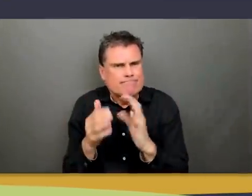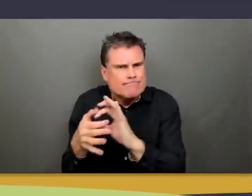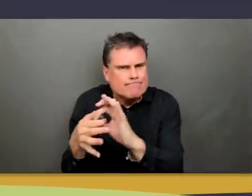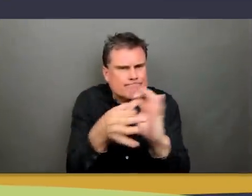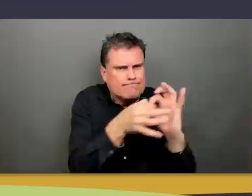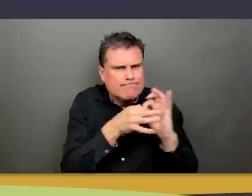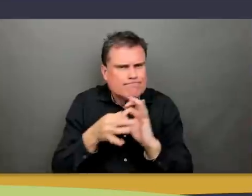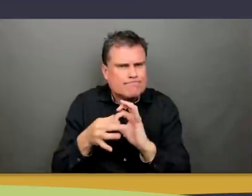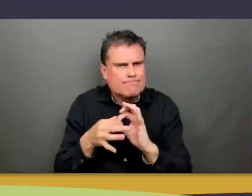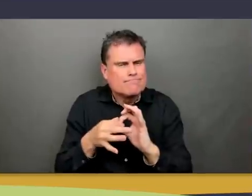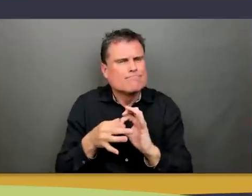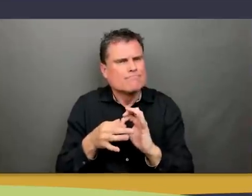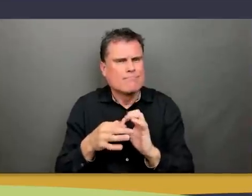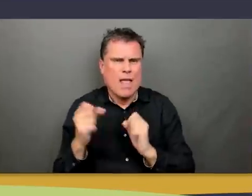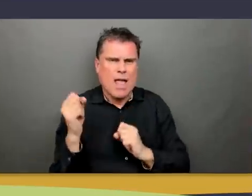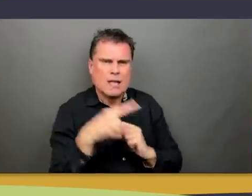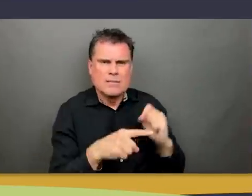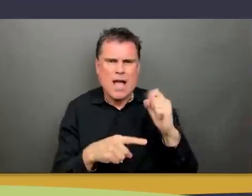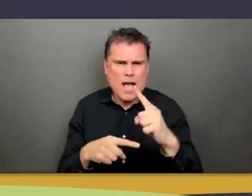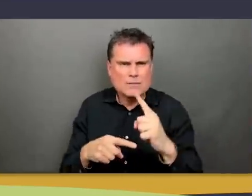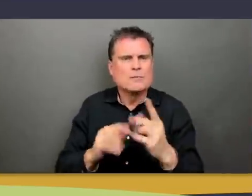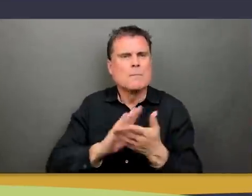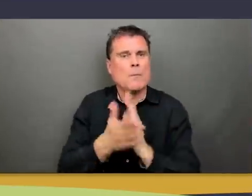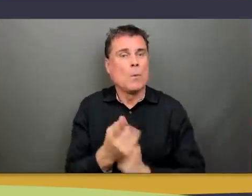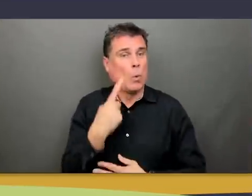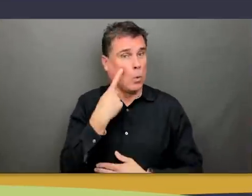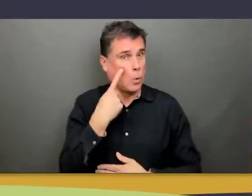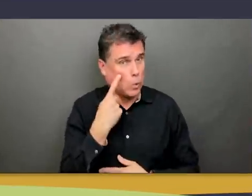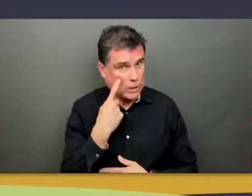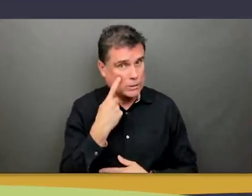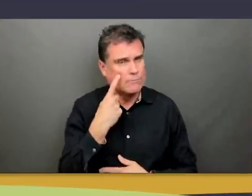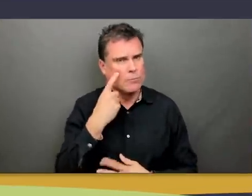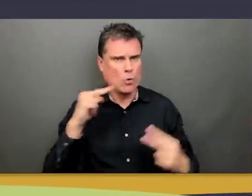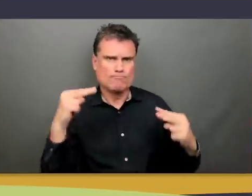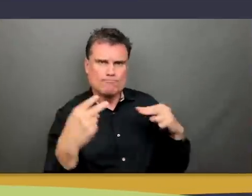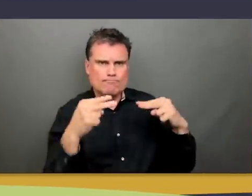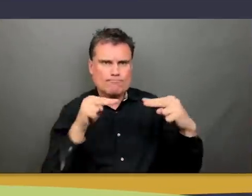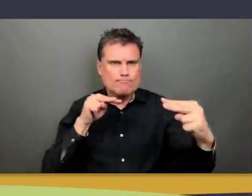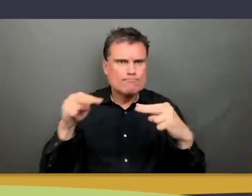to offer care and to be cared for. We gather.